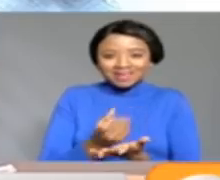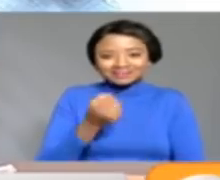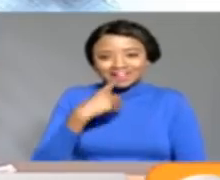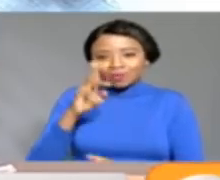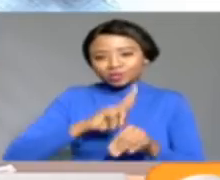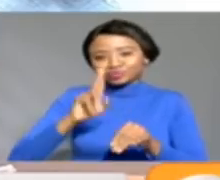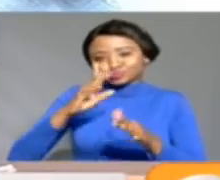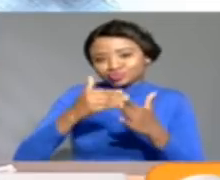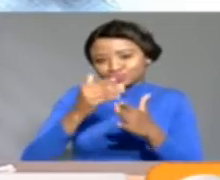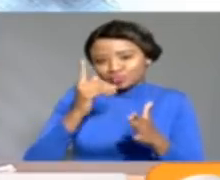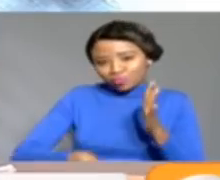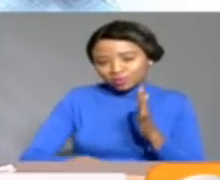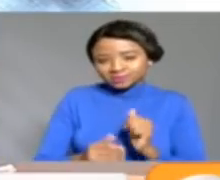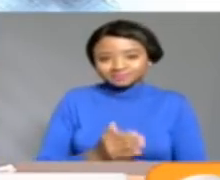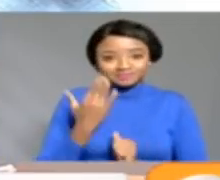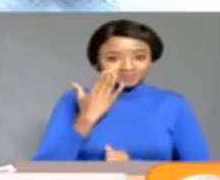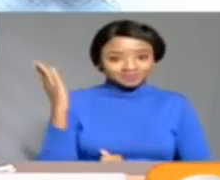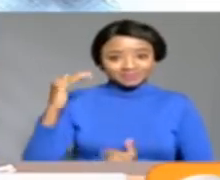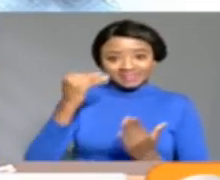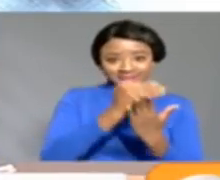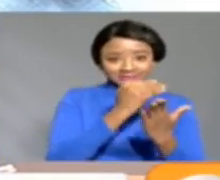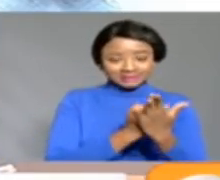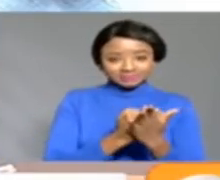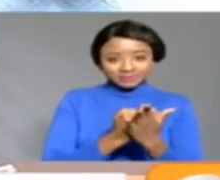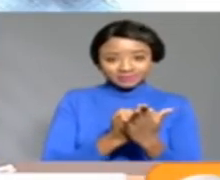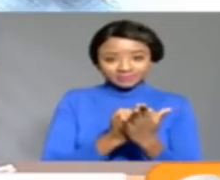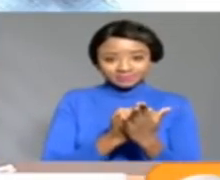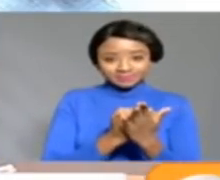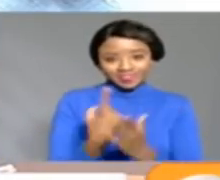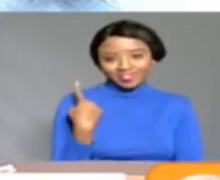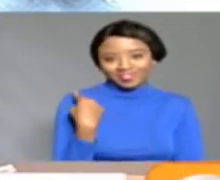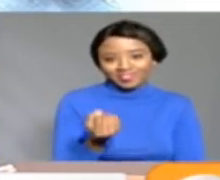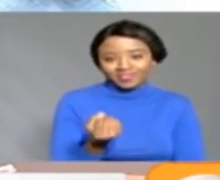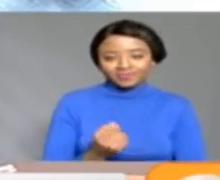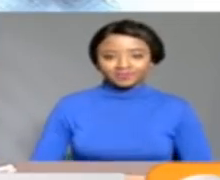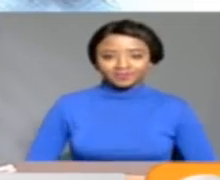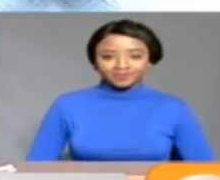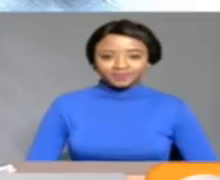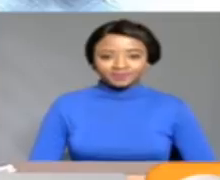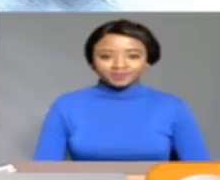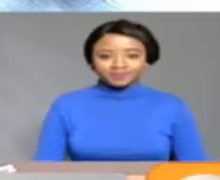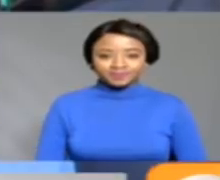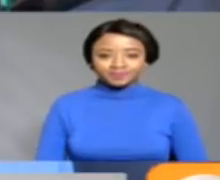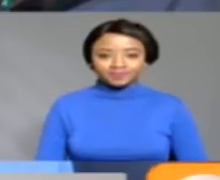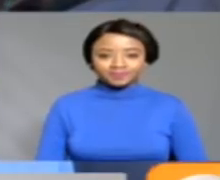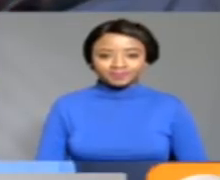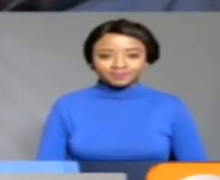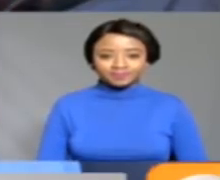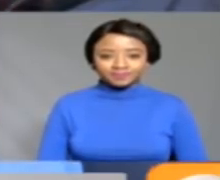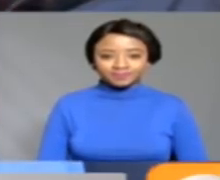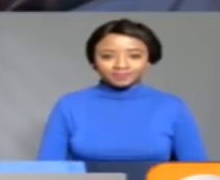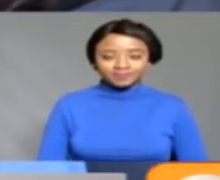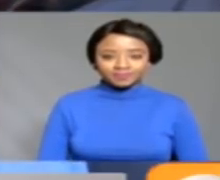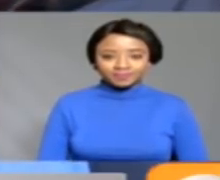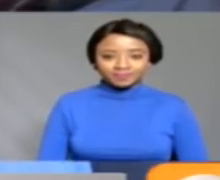removed. Here now is part of that statement that was released just a short while ago. Found that